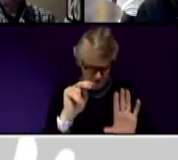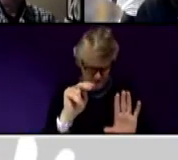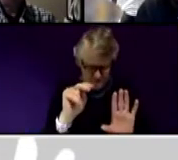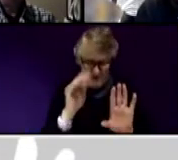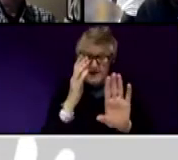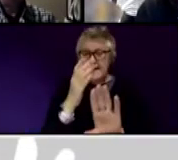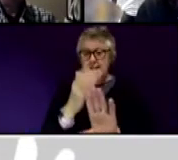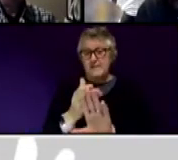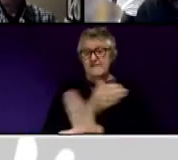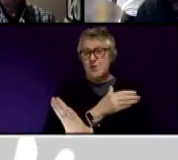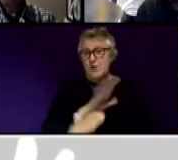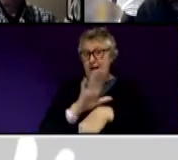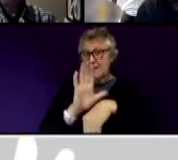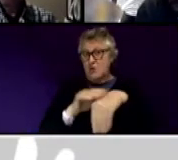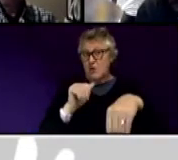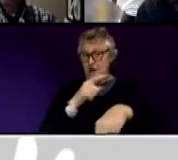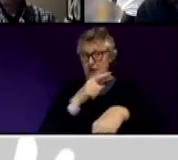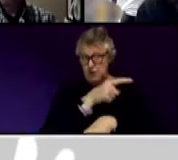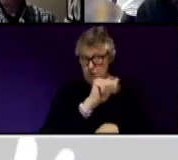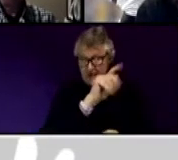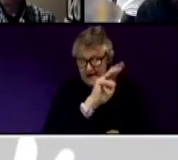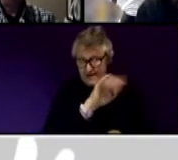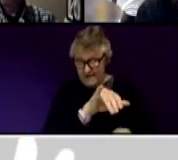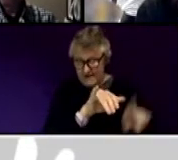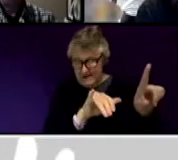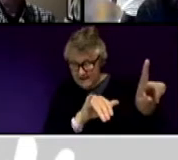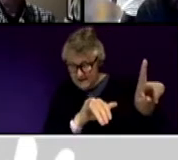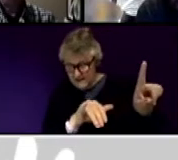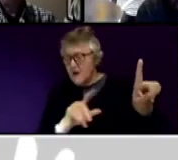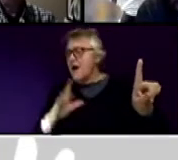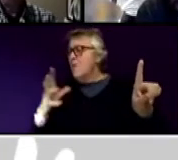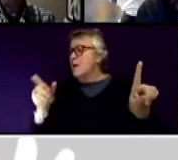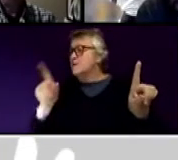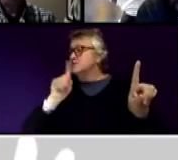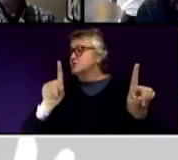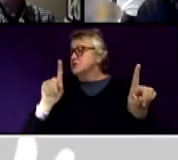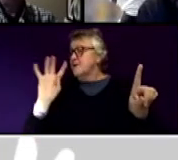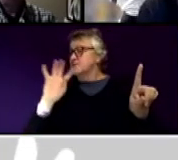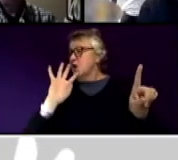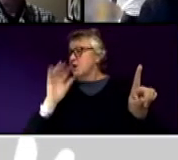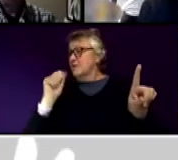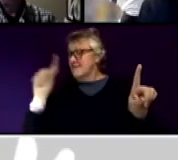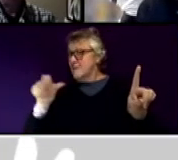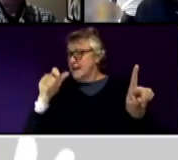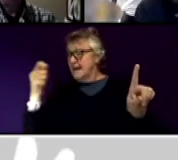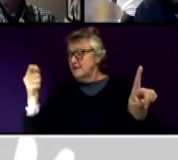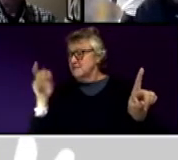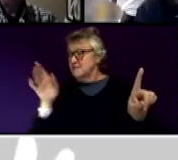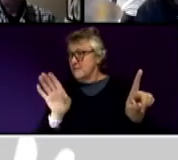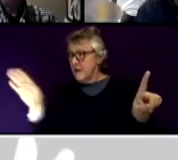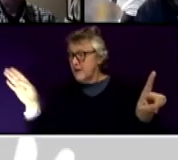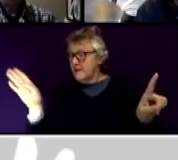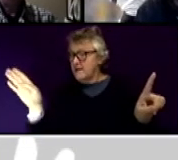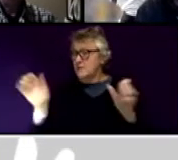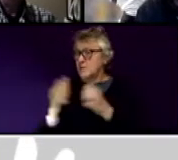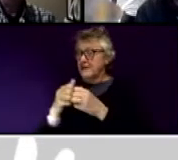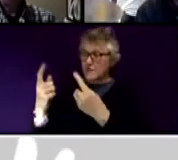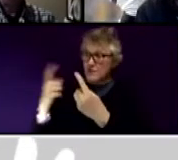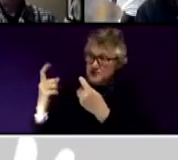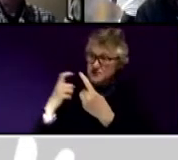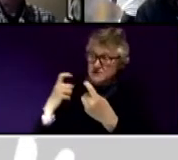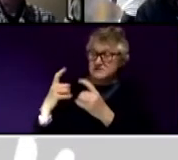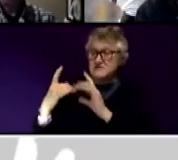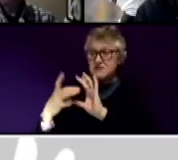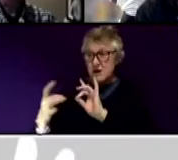sure I have talked to everybody in the public who might have any comments or thoughts or questions. Please don't be shy.